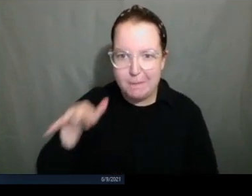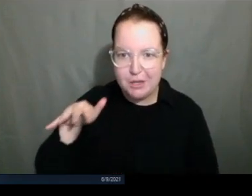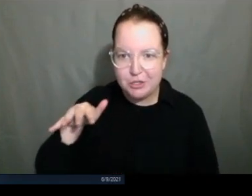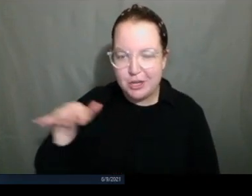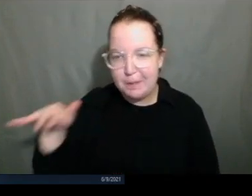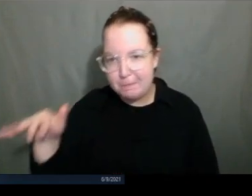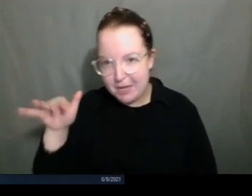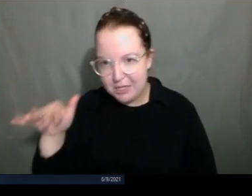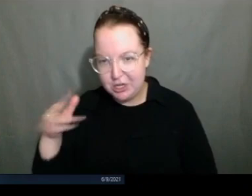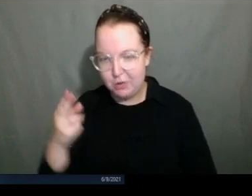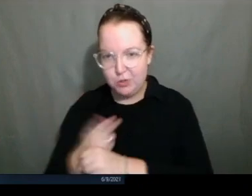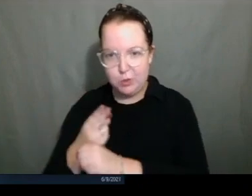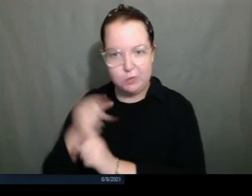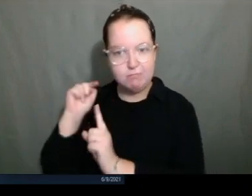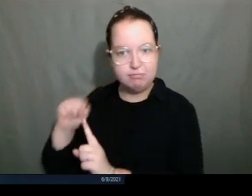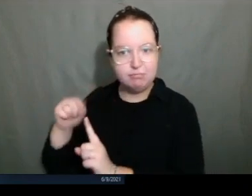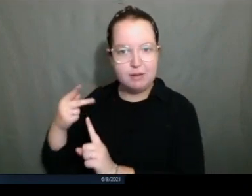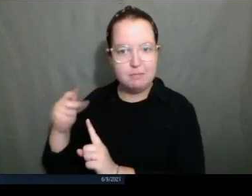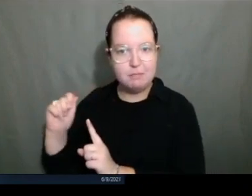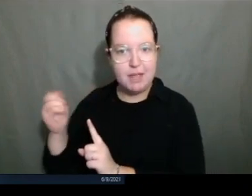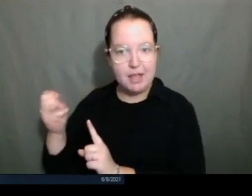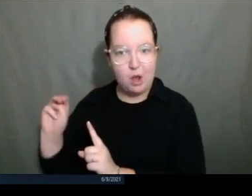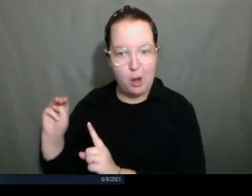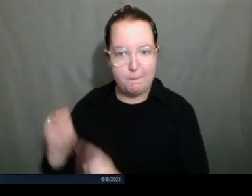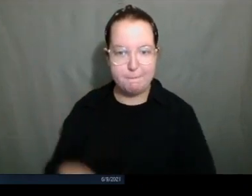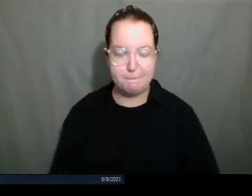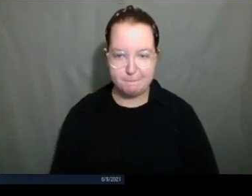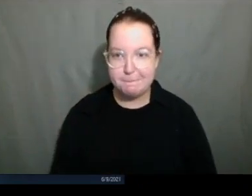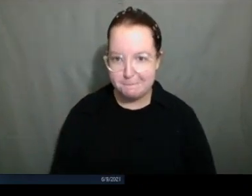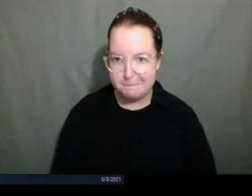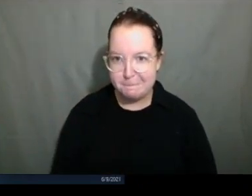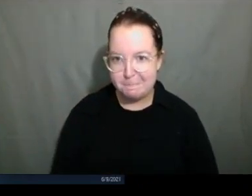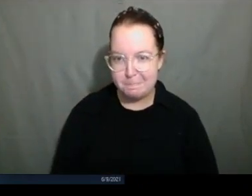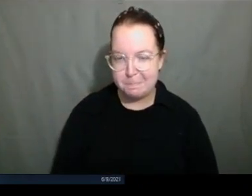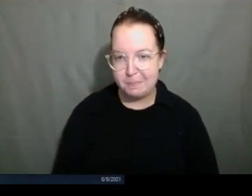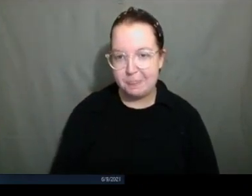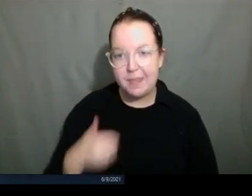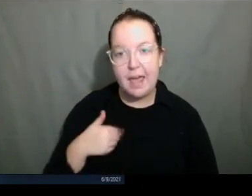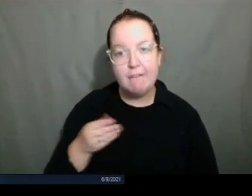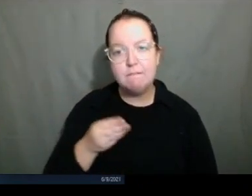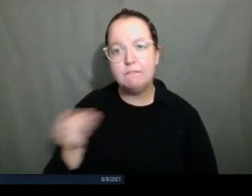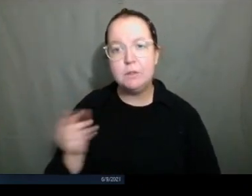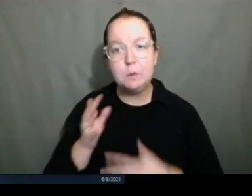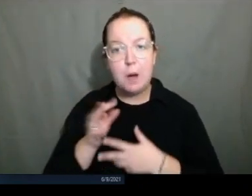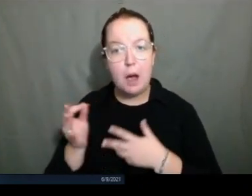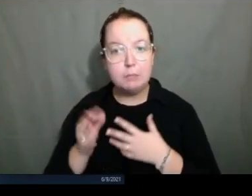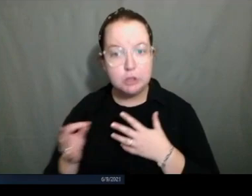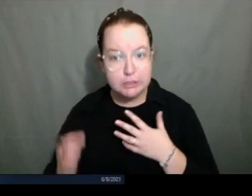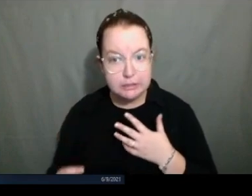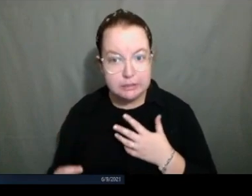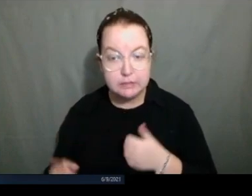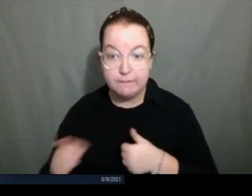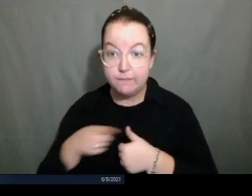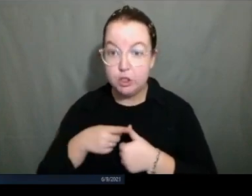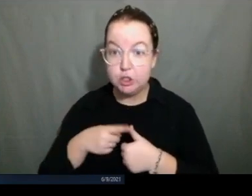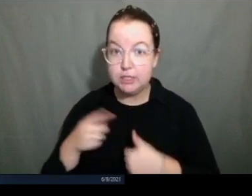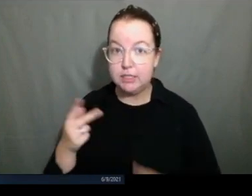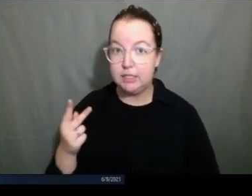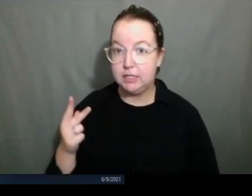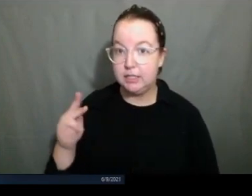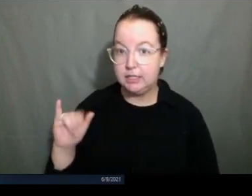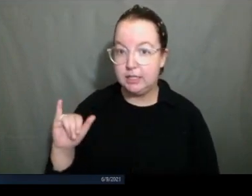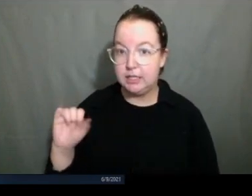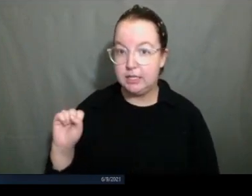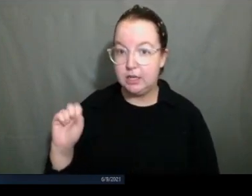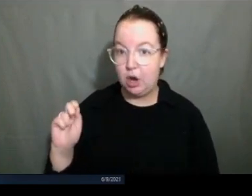using PayCom. And you will have a couple different options on how to clock in and out. The first one is the kiosk, which will look